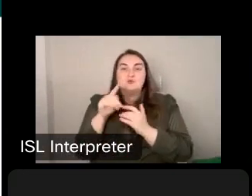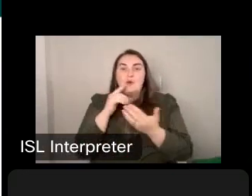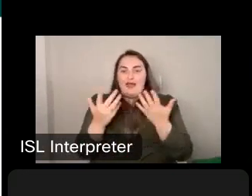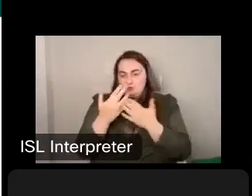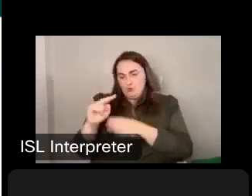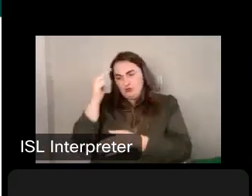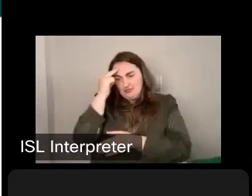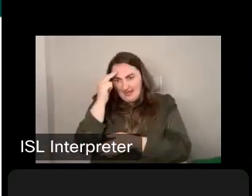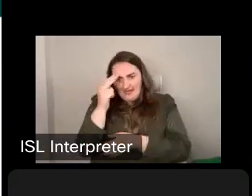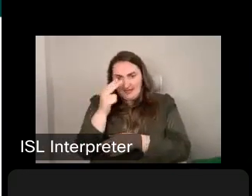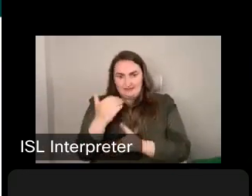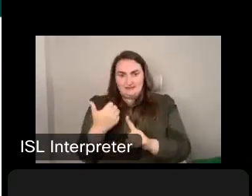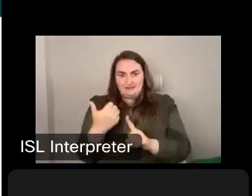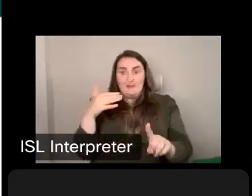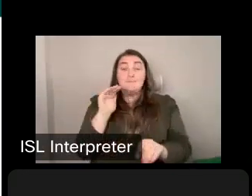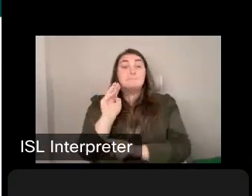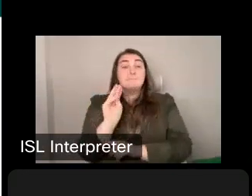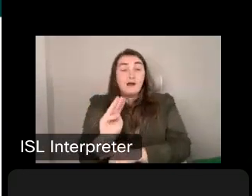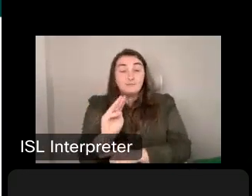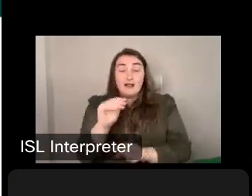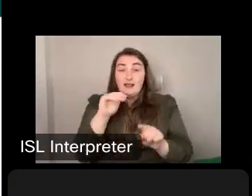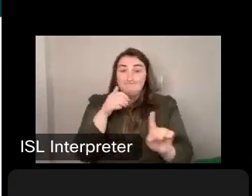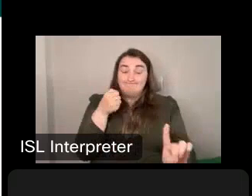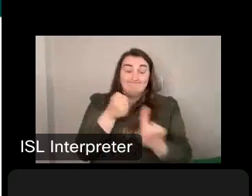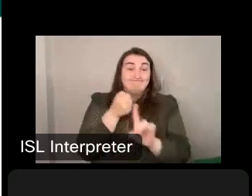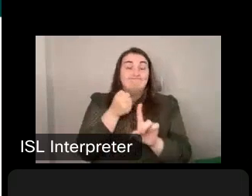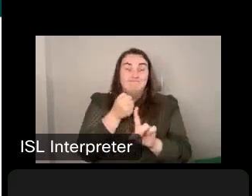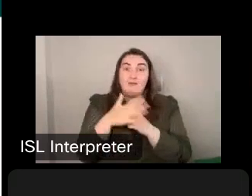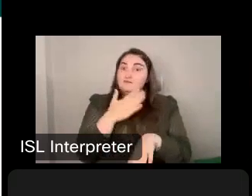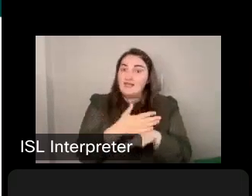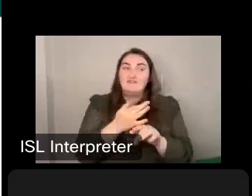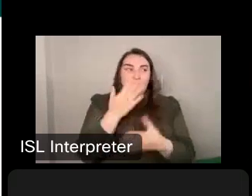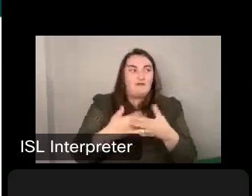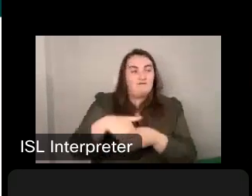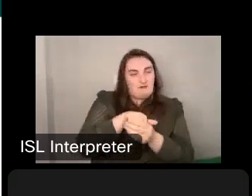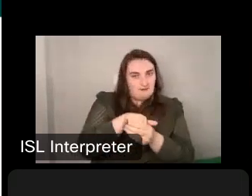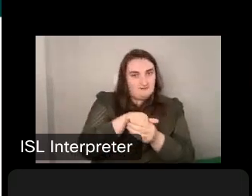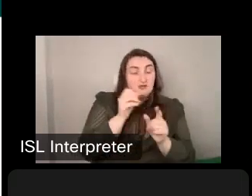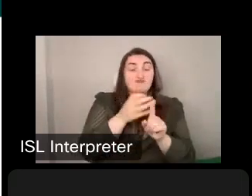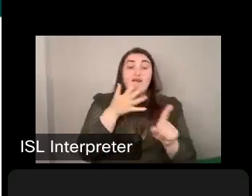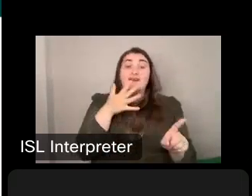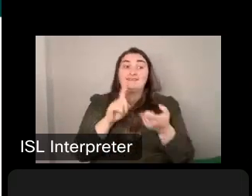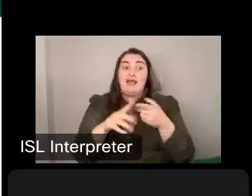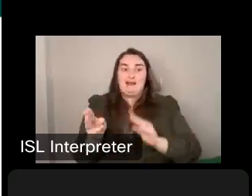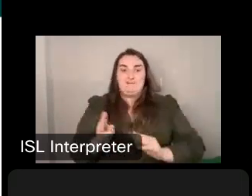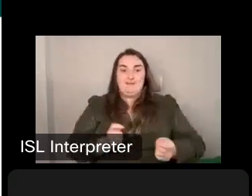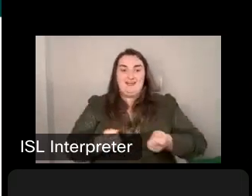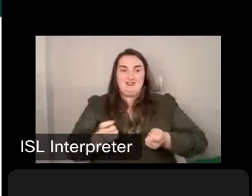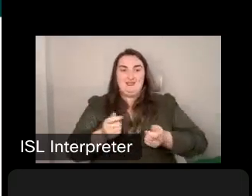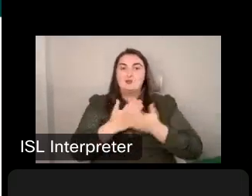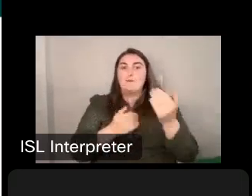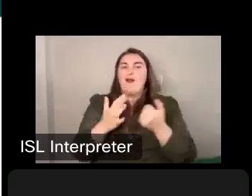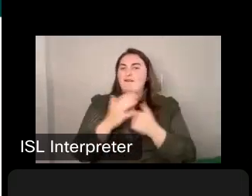the potential impact of what happens to staff when they're involved in a patient safety incident, recognising and managing some of the signs and